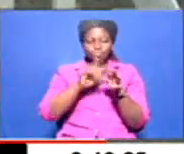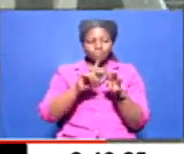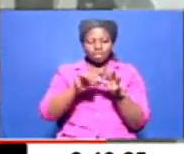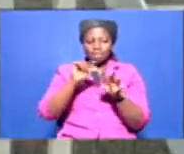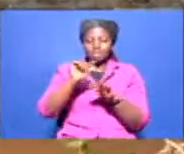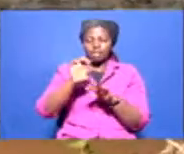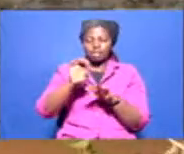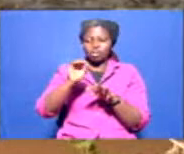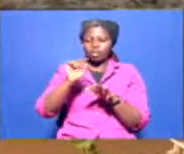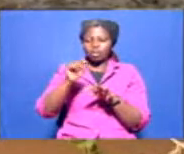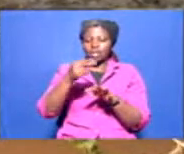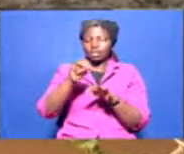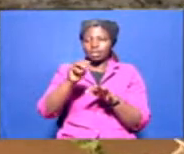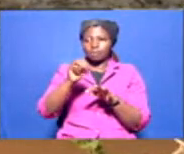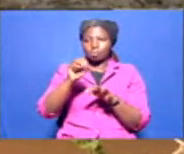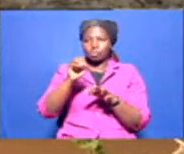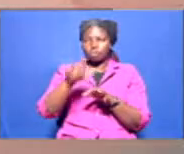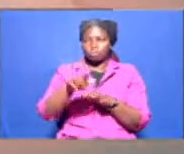Prime Edition.